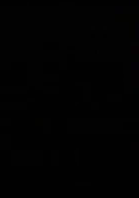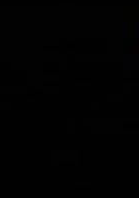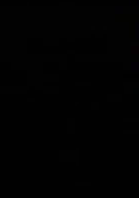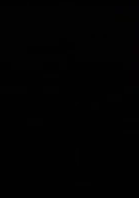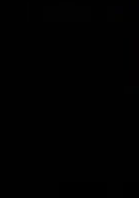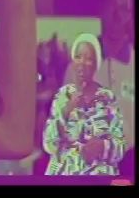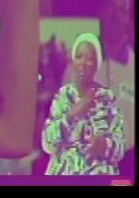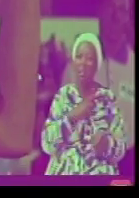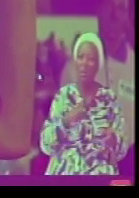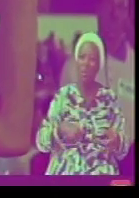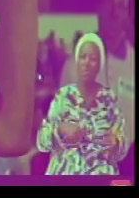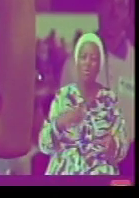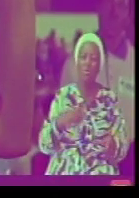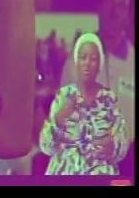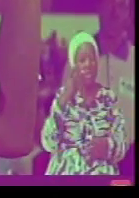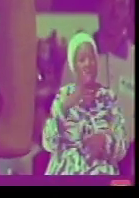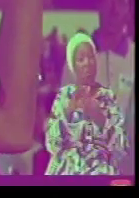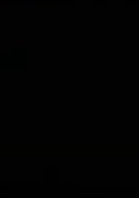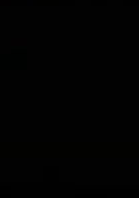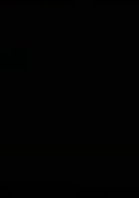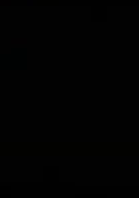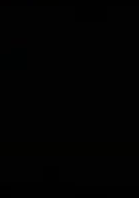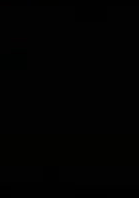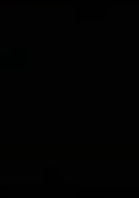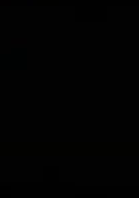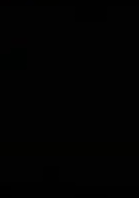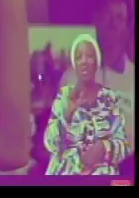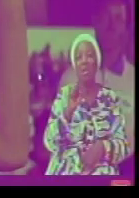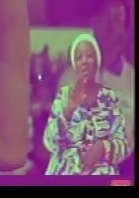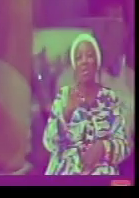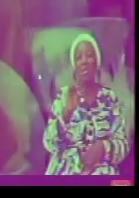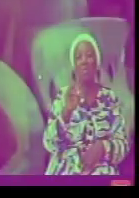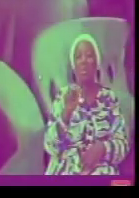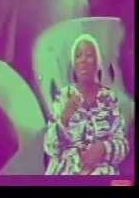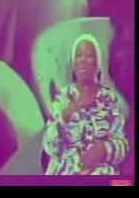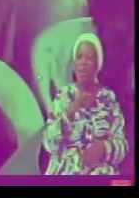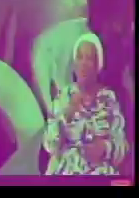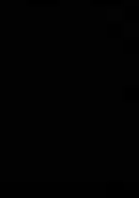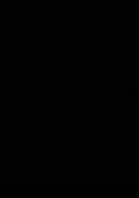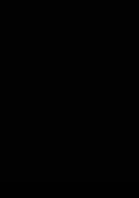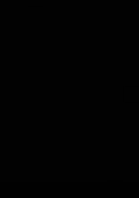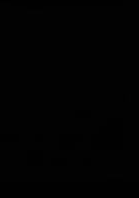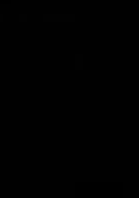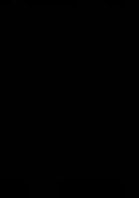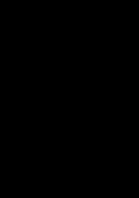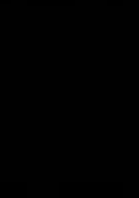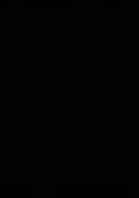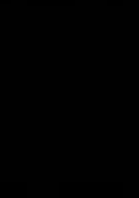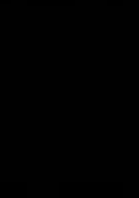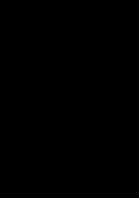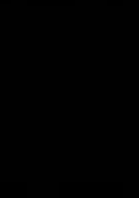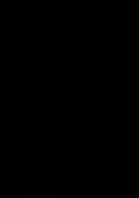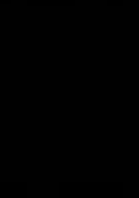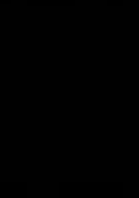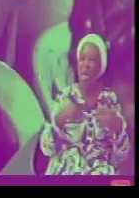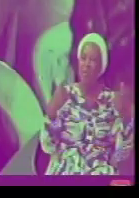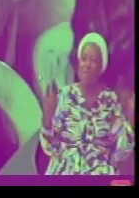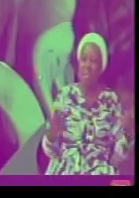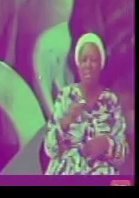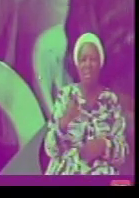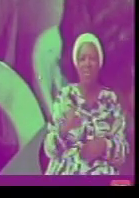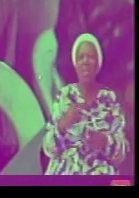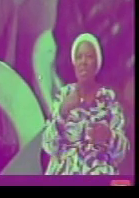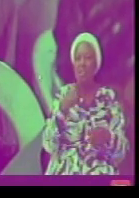there, open your mouth and tell the Lord. You see those Israelites? They open their mouth.